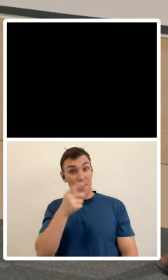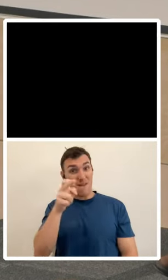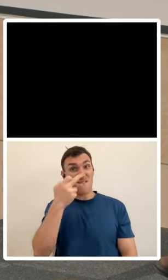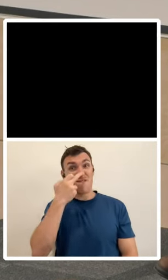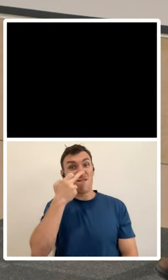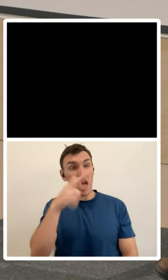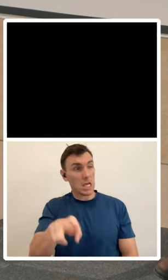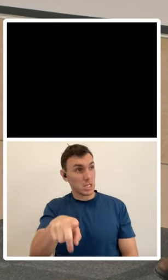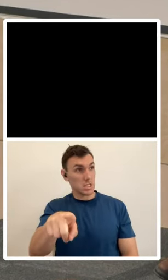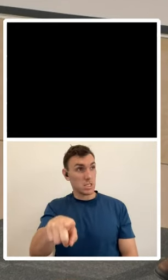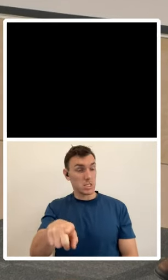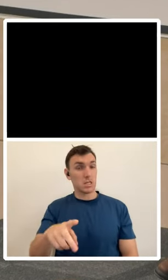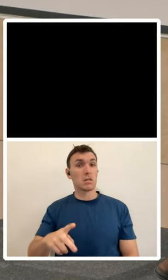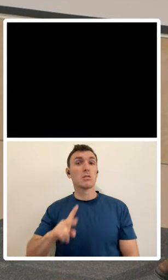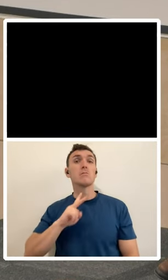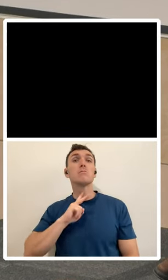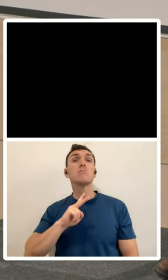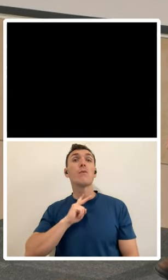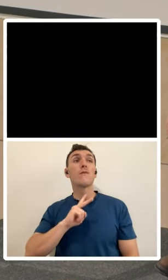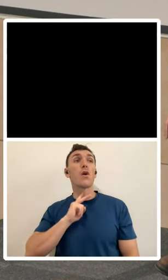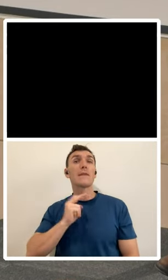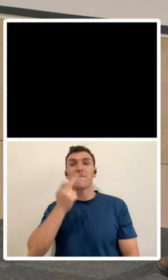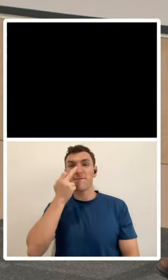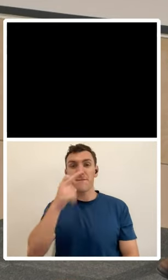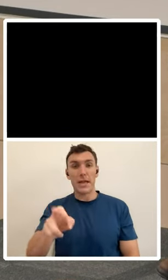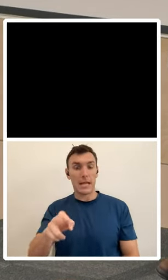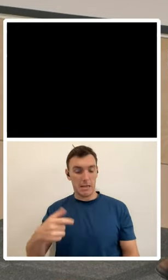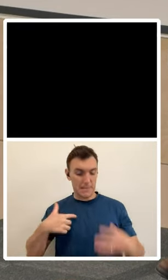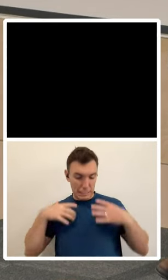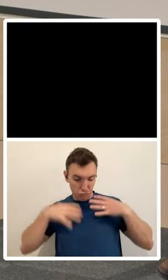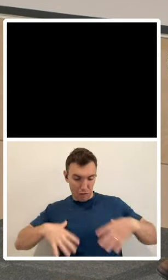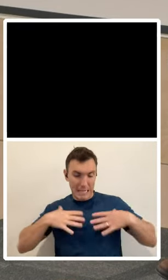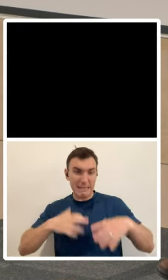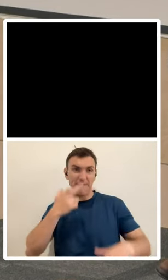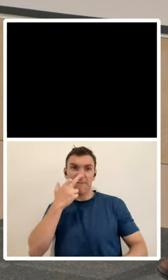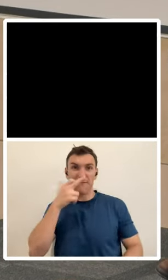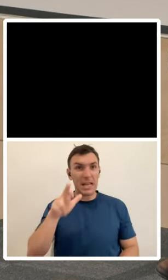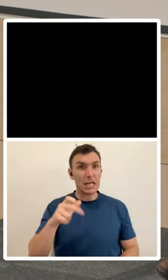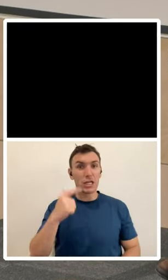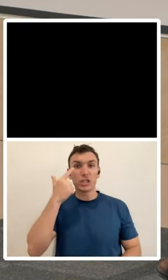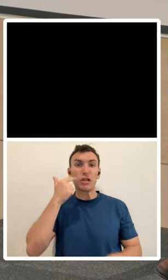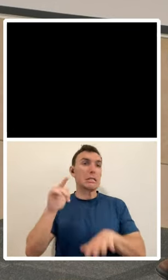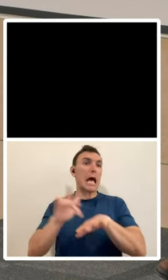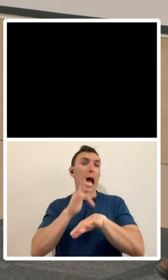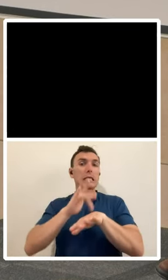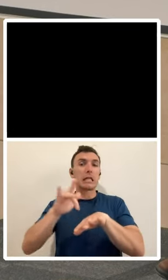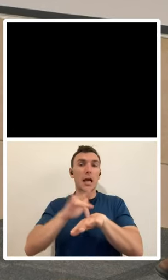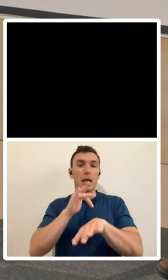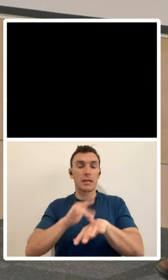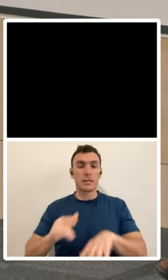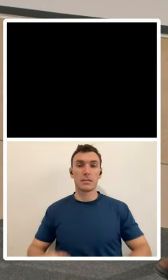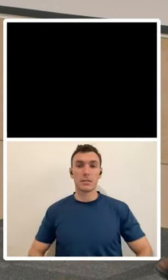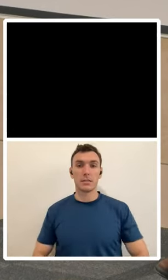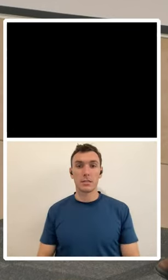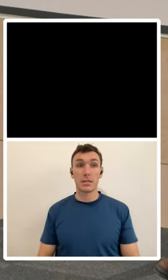gold plated cutlery. What did I say? That's what you do. Been to your house. And then don't tell him.